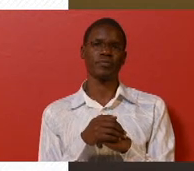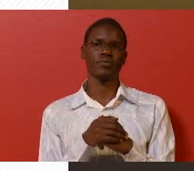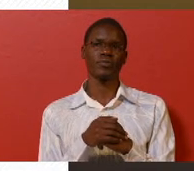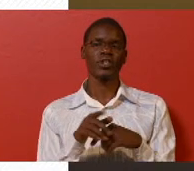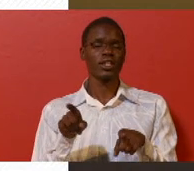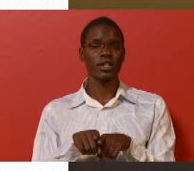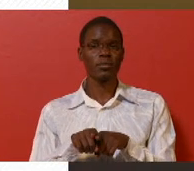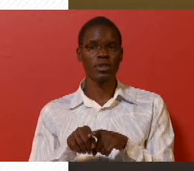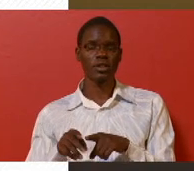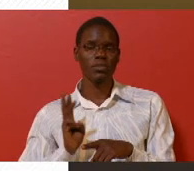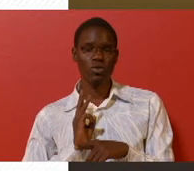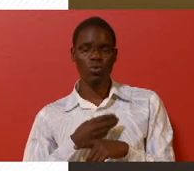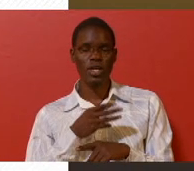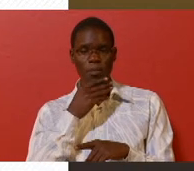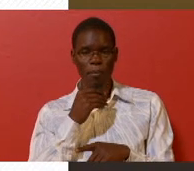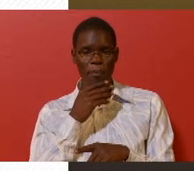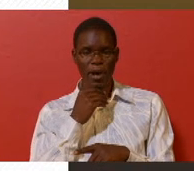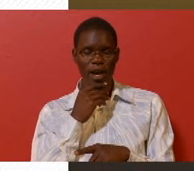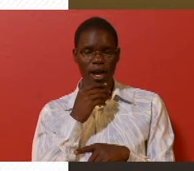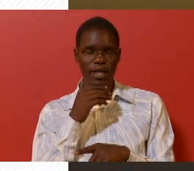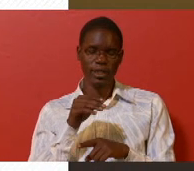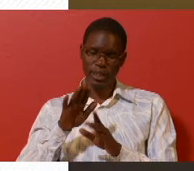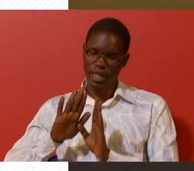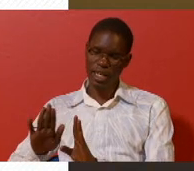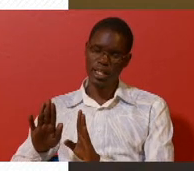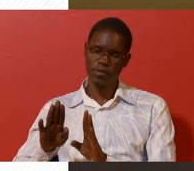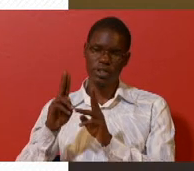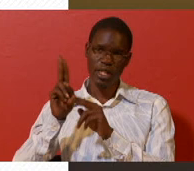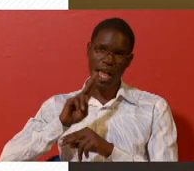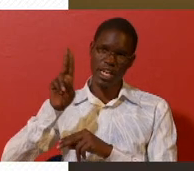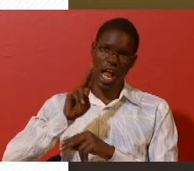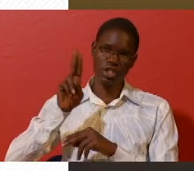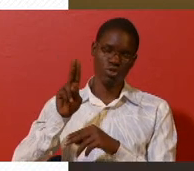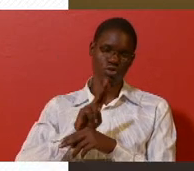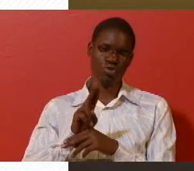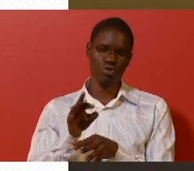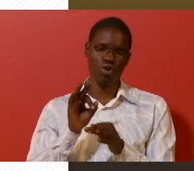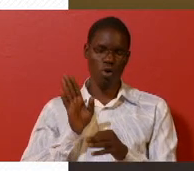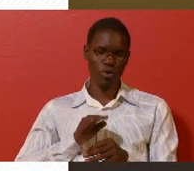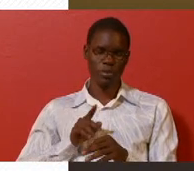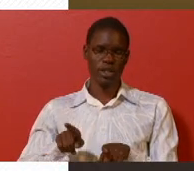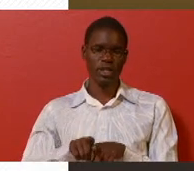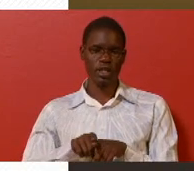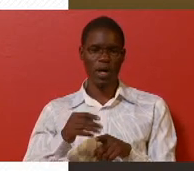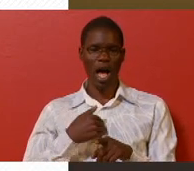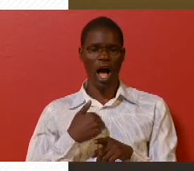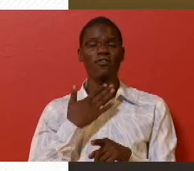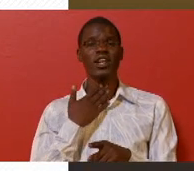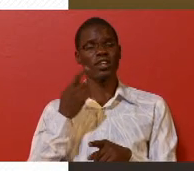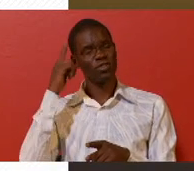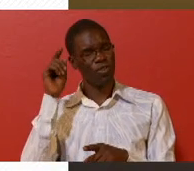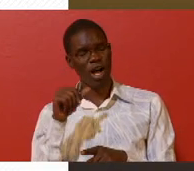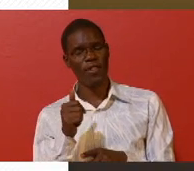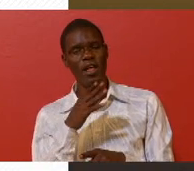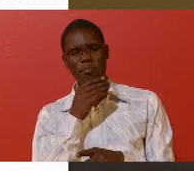Likewise, also the men, leaving the natural use of the woman, burned in their lust for one another, men with